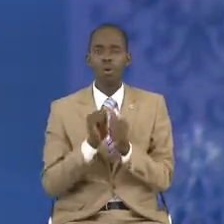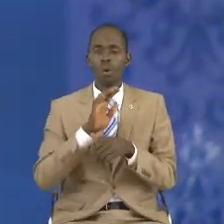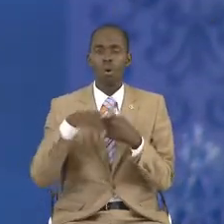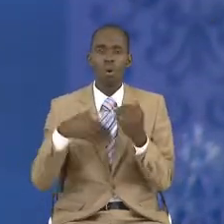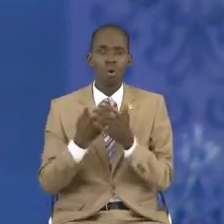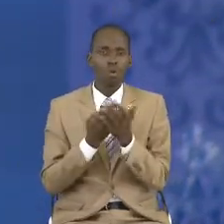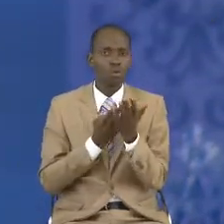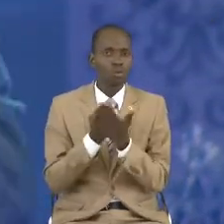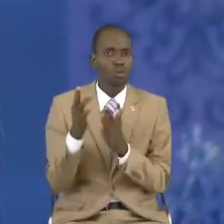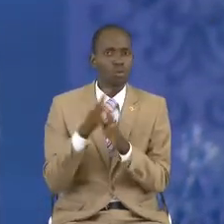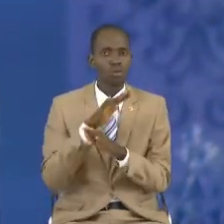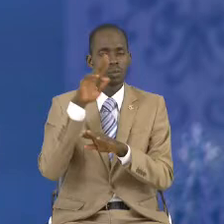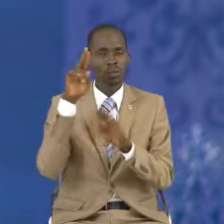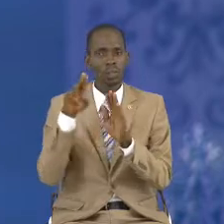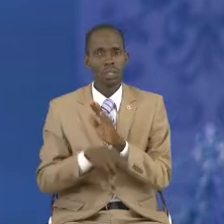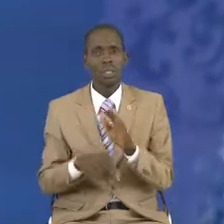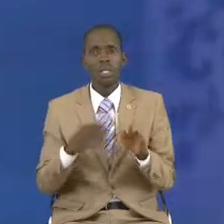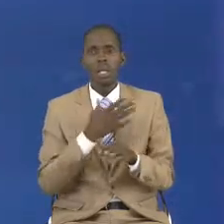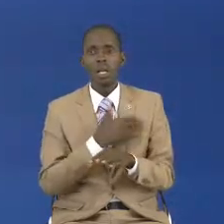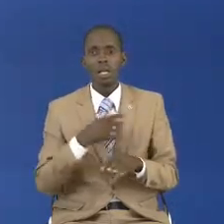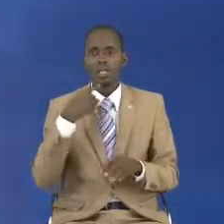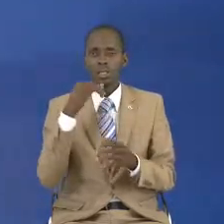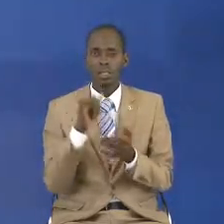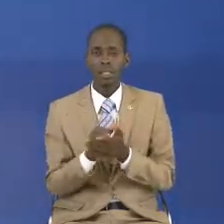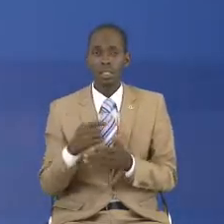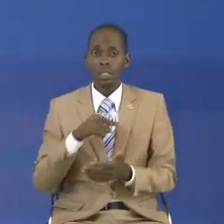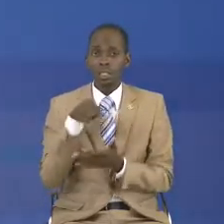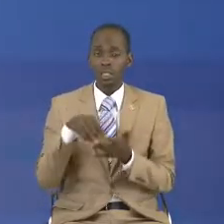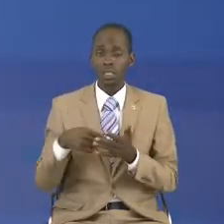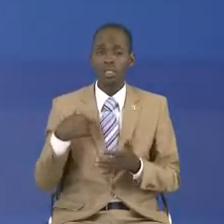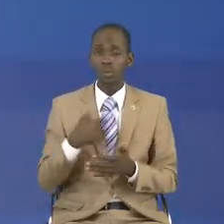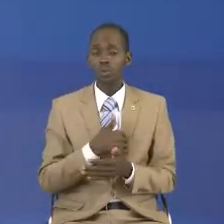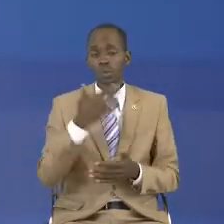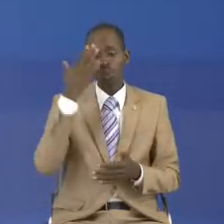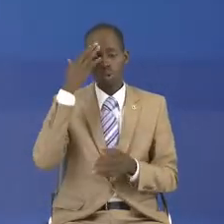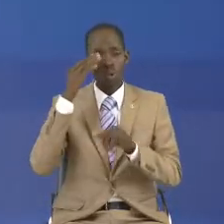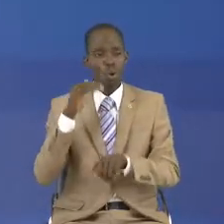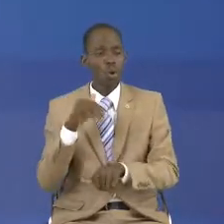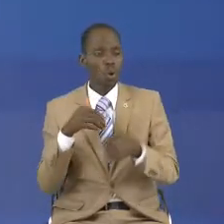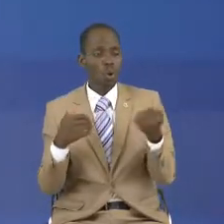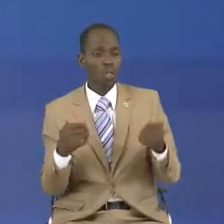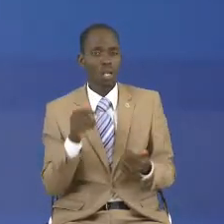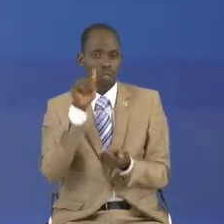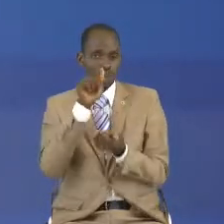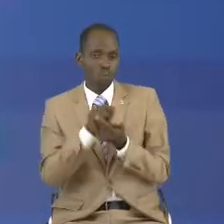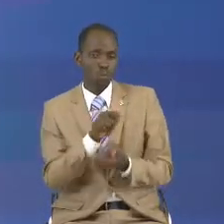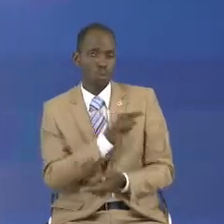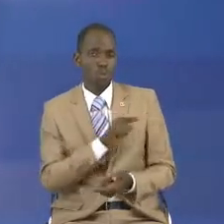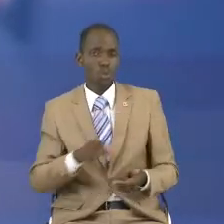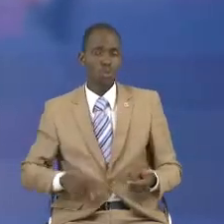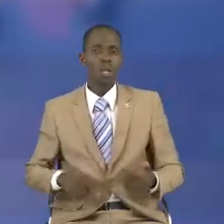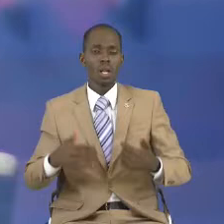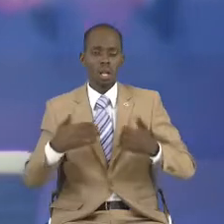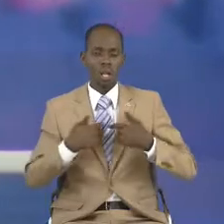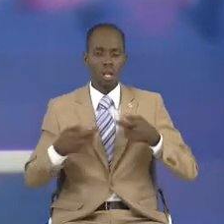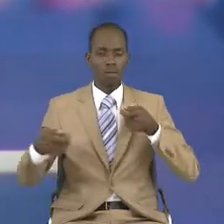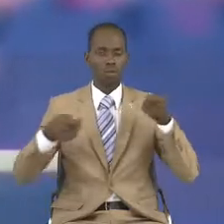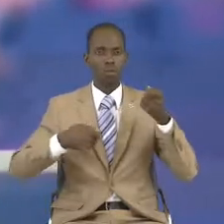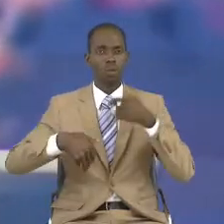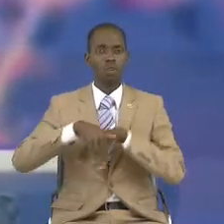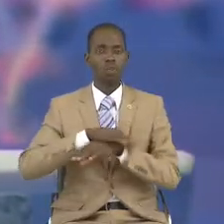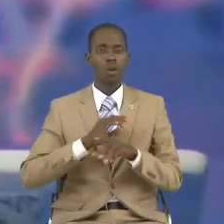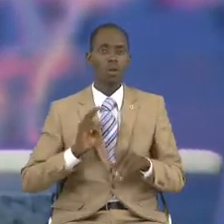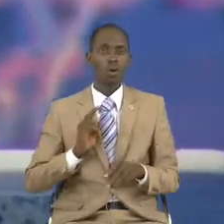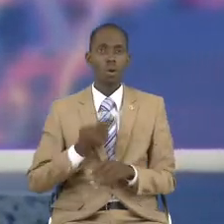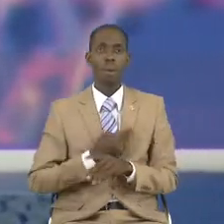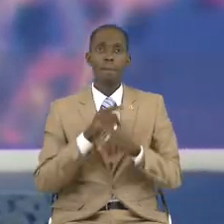say this we know all the lords are bad dominion over us but